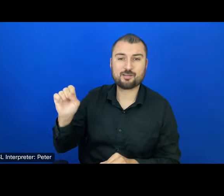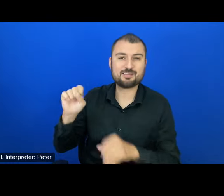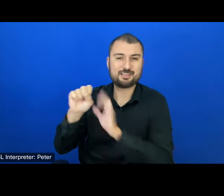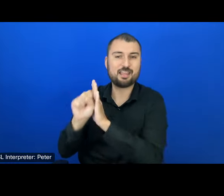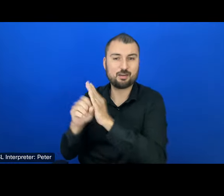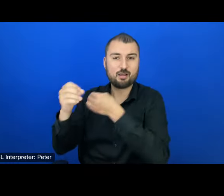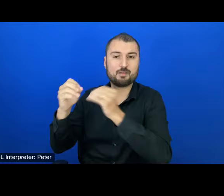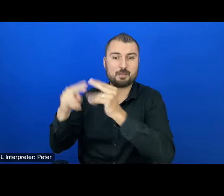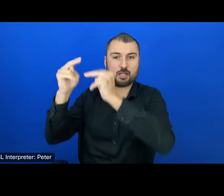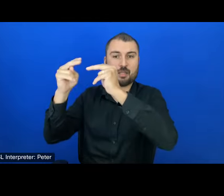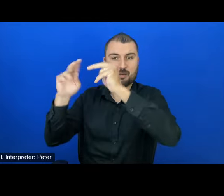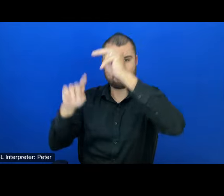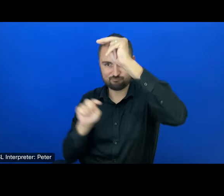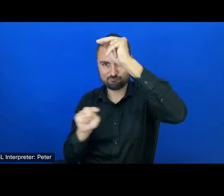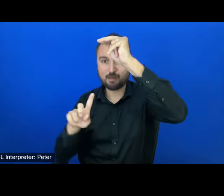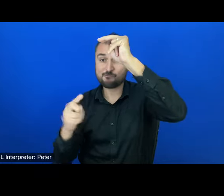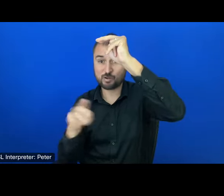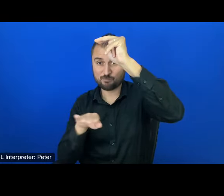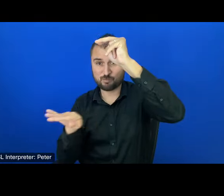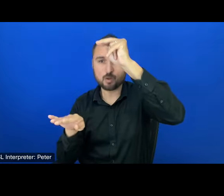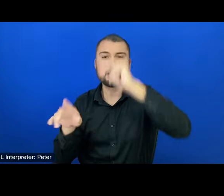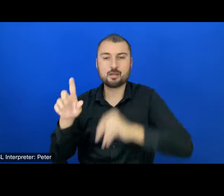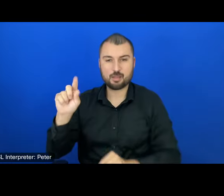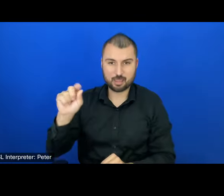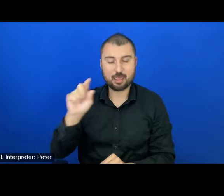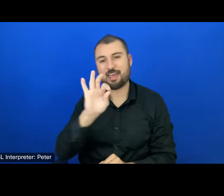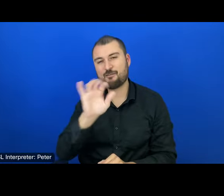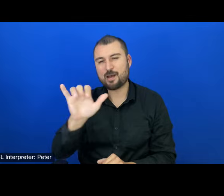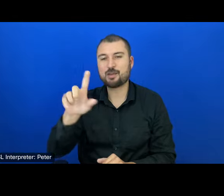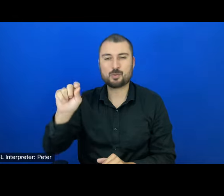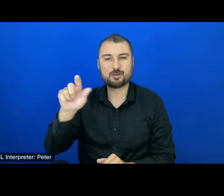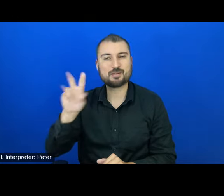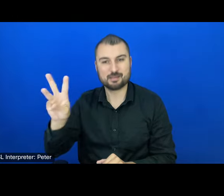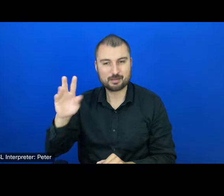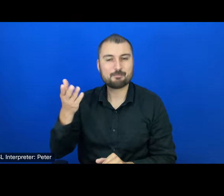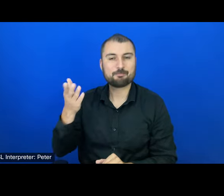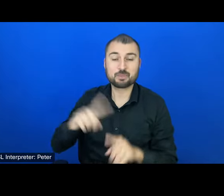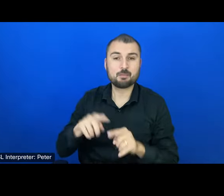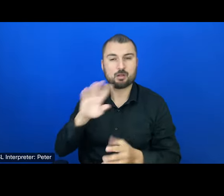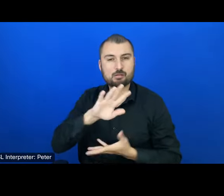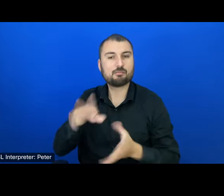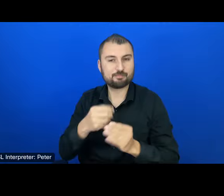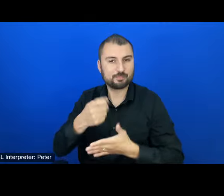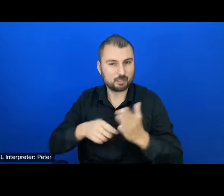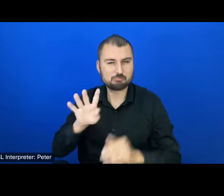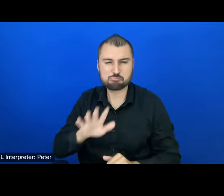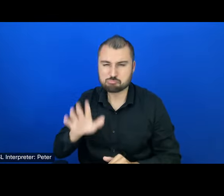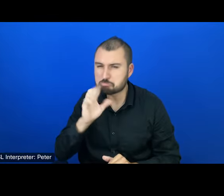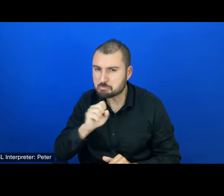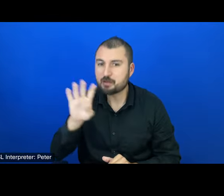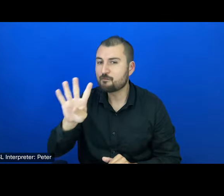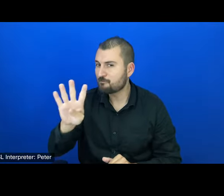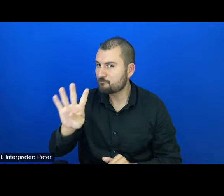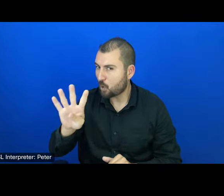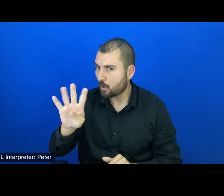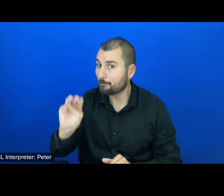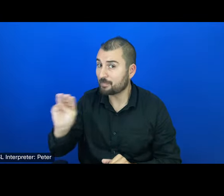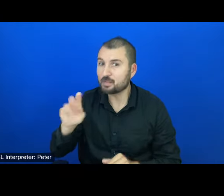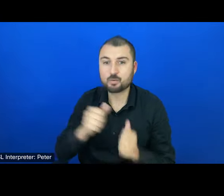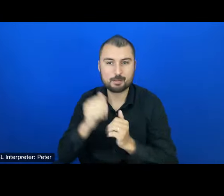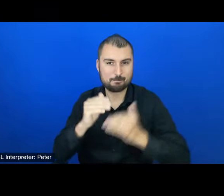in Topeka in FY 2026. Total project cost for KHP is estimated at $4 million, with the balance requested